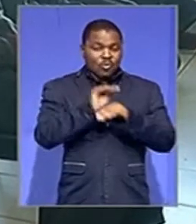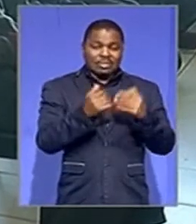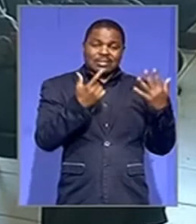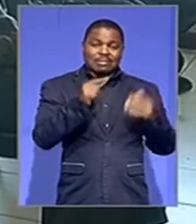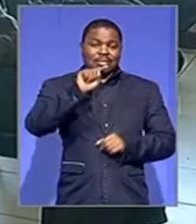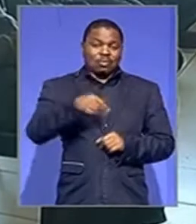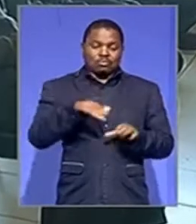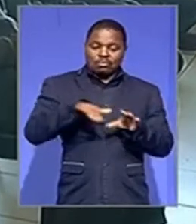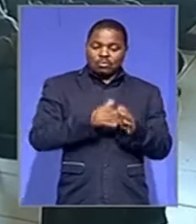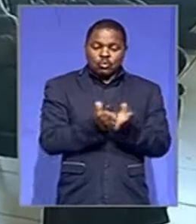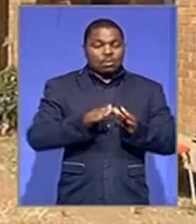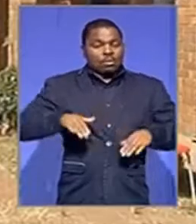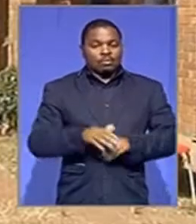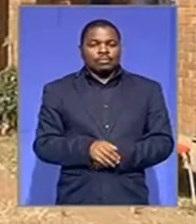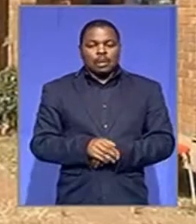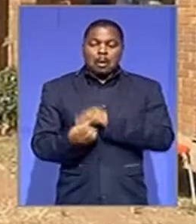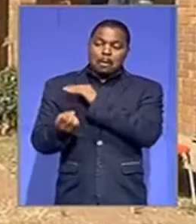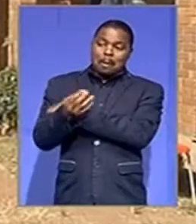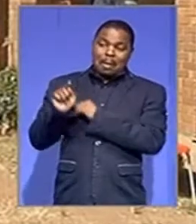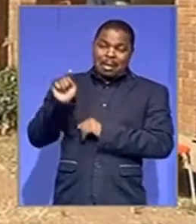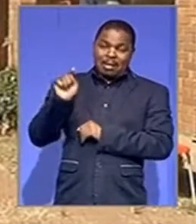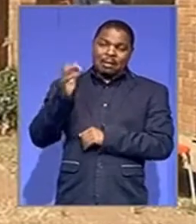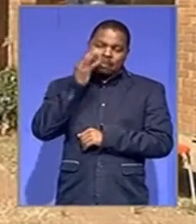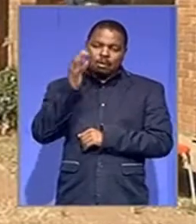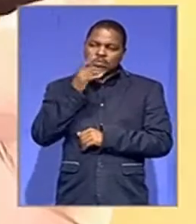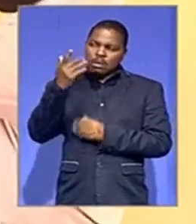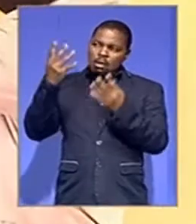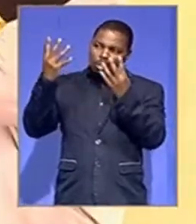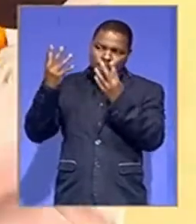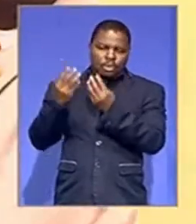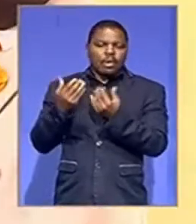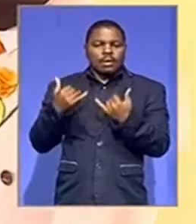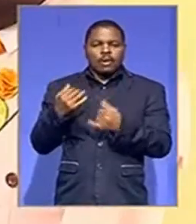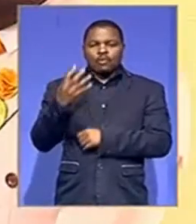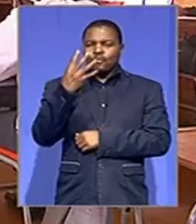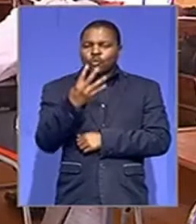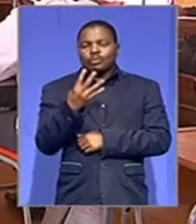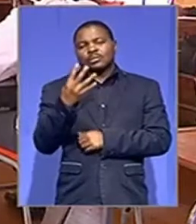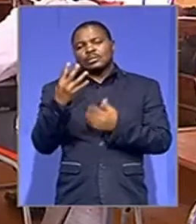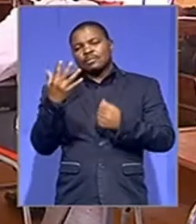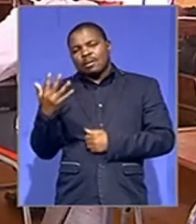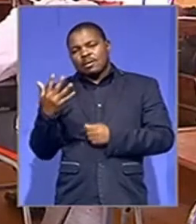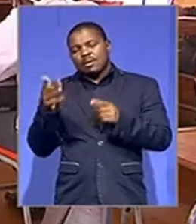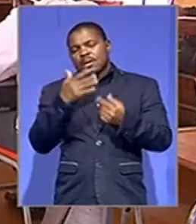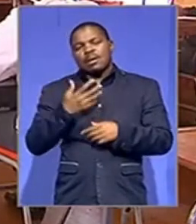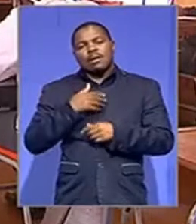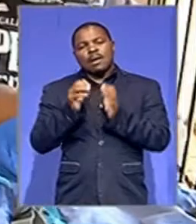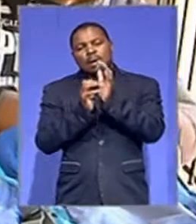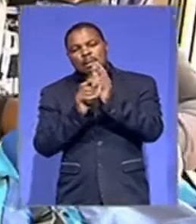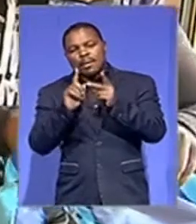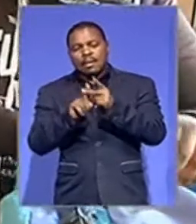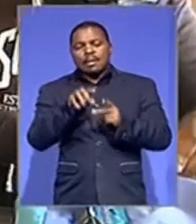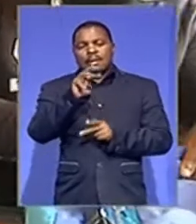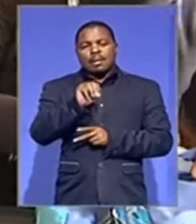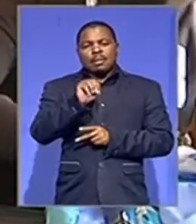7. Mpumalanga e begile ge e kgonne go fokotša palo ya yona go ya go 45 go ralala le Emalahleni, Middleburg